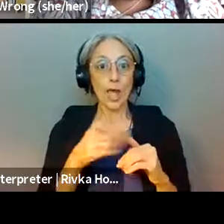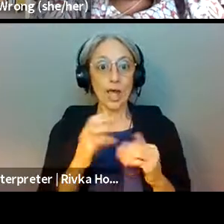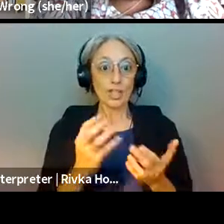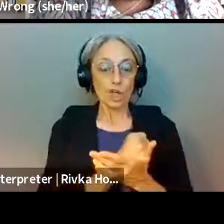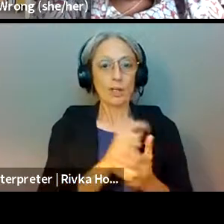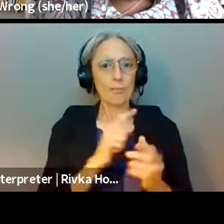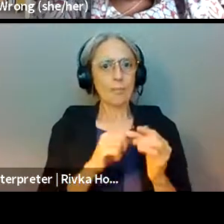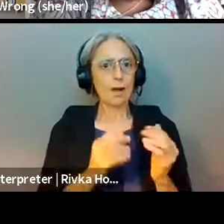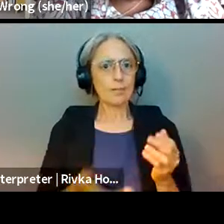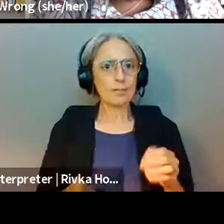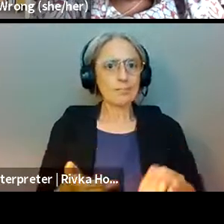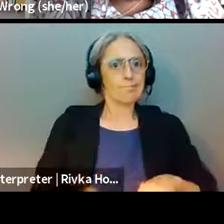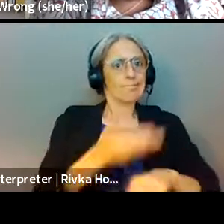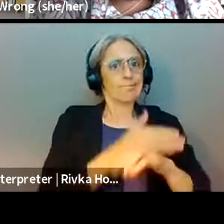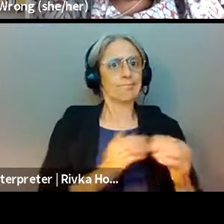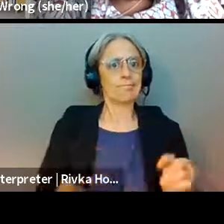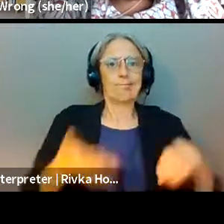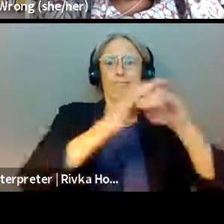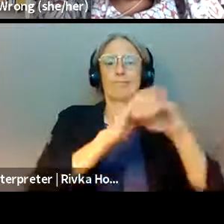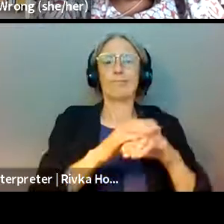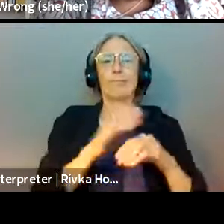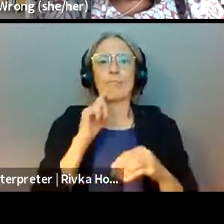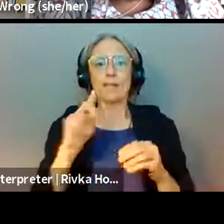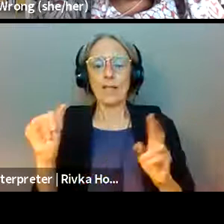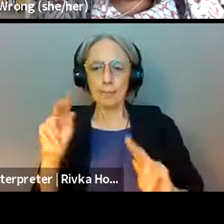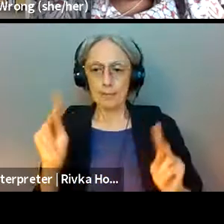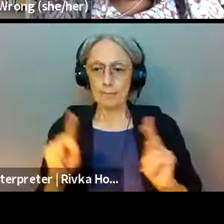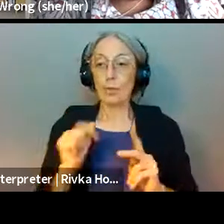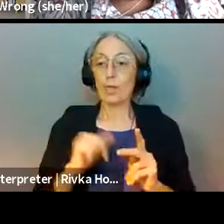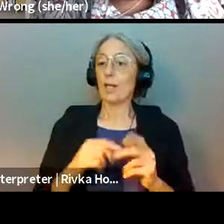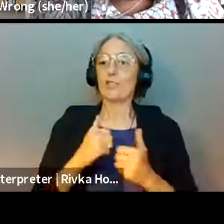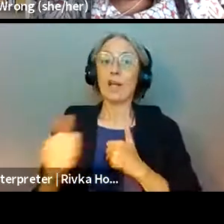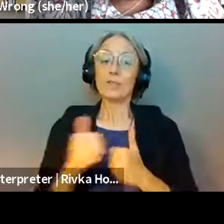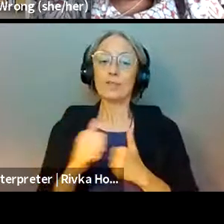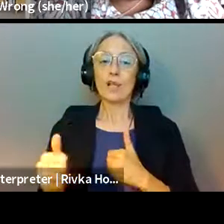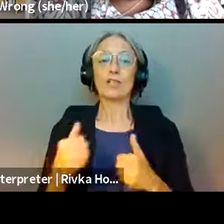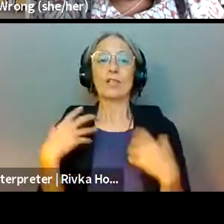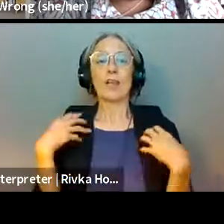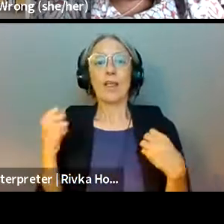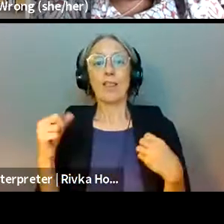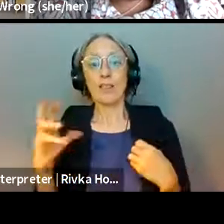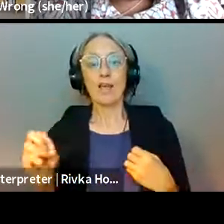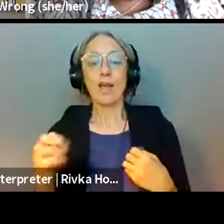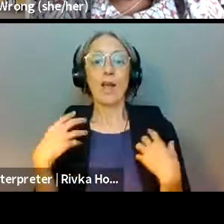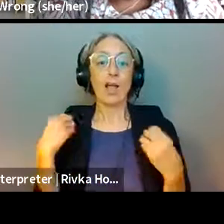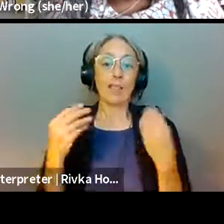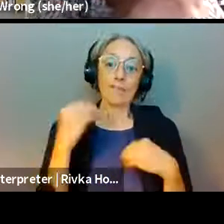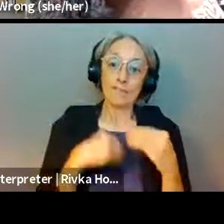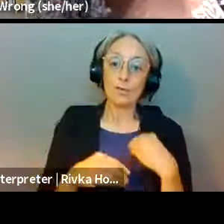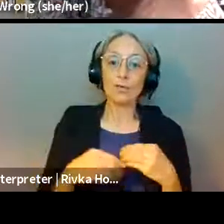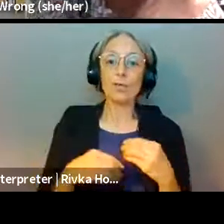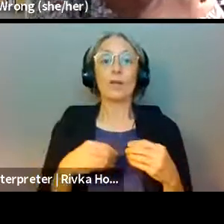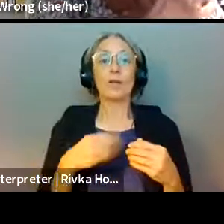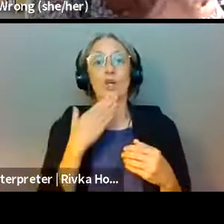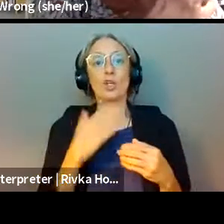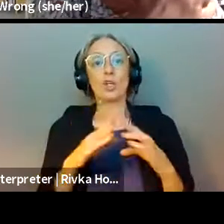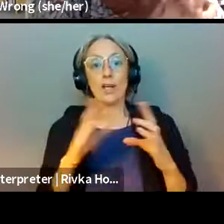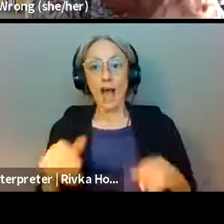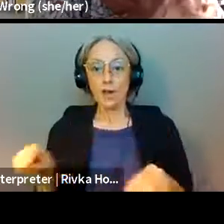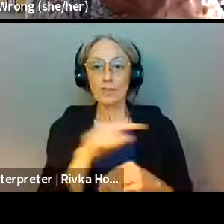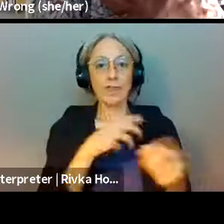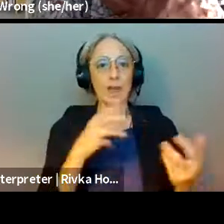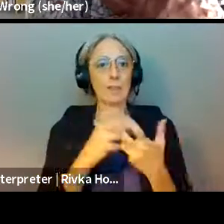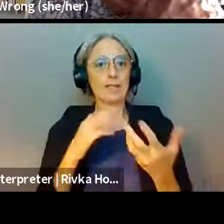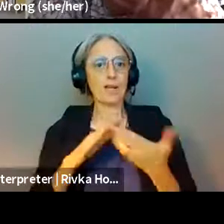We need strong programs for home health care, transportation, healthy food, and high-quality housing that meets our community and cultural